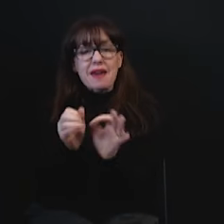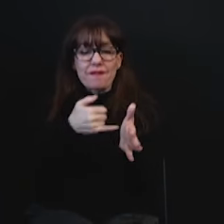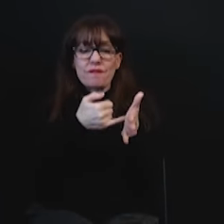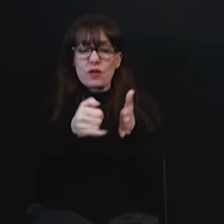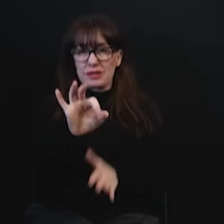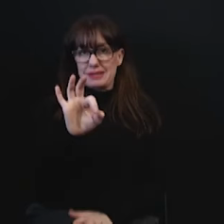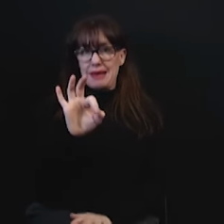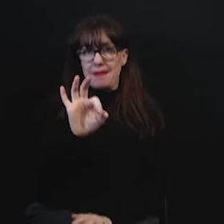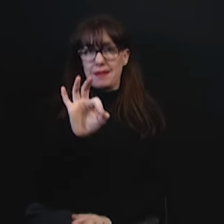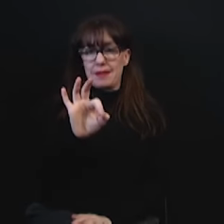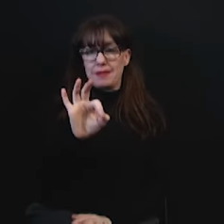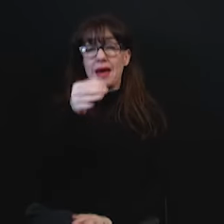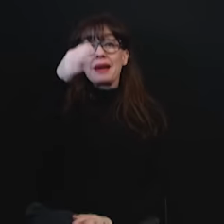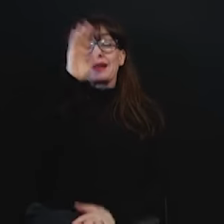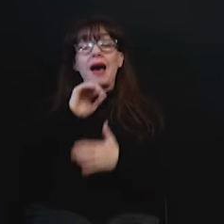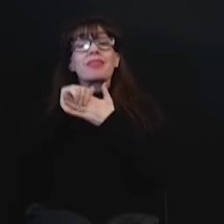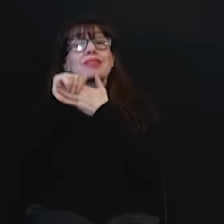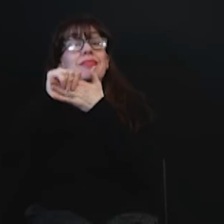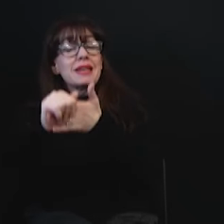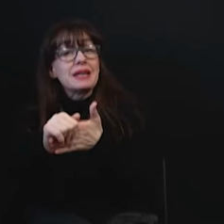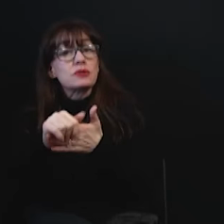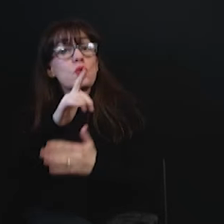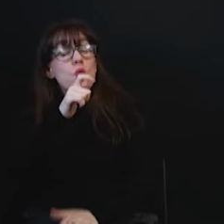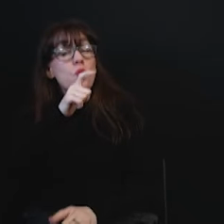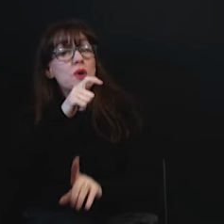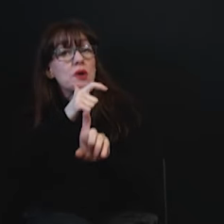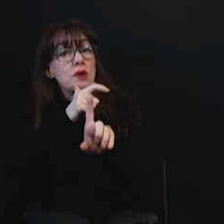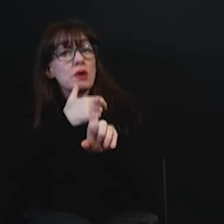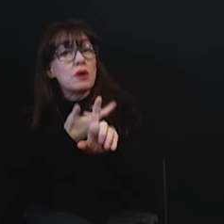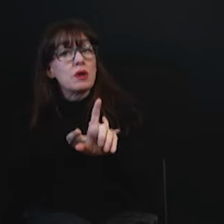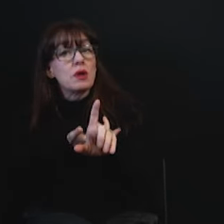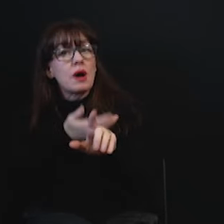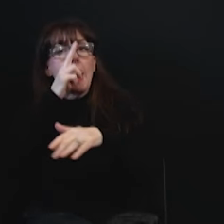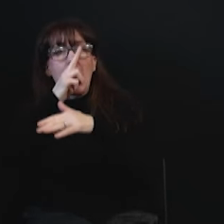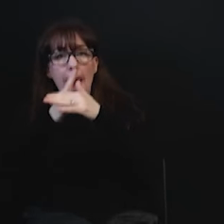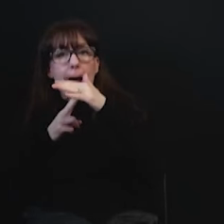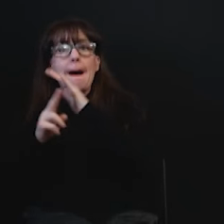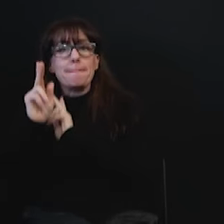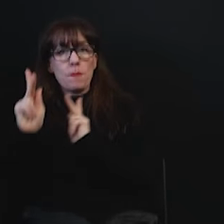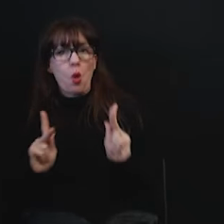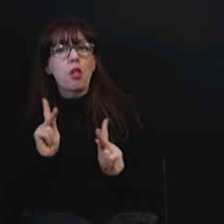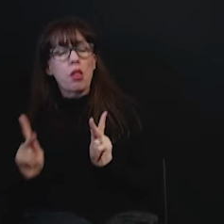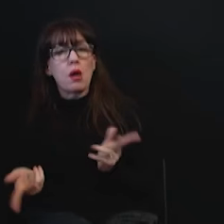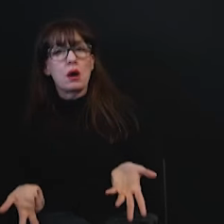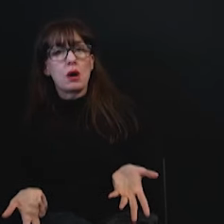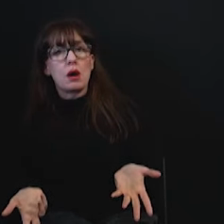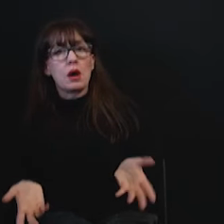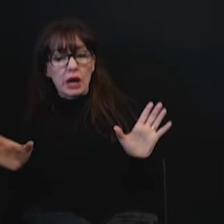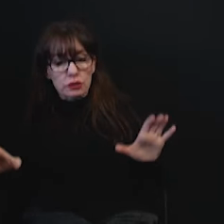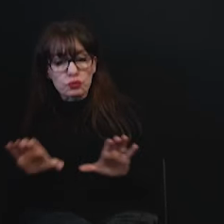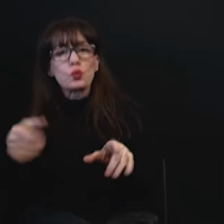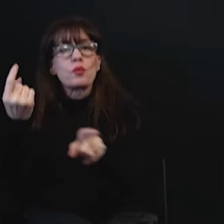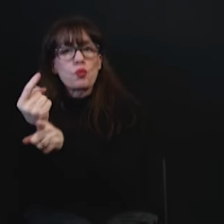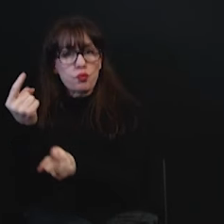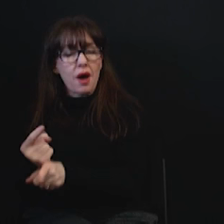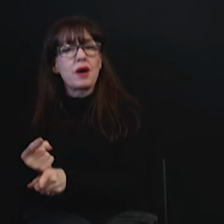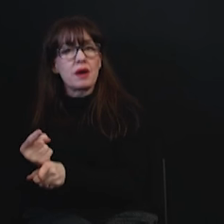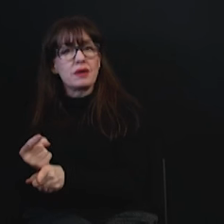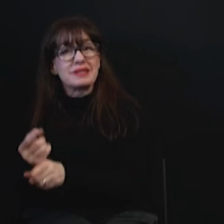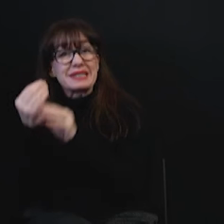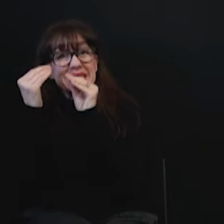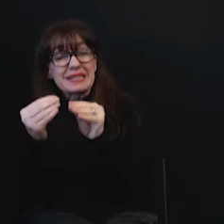9, God leads who? The humble in doing right.